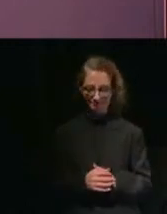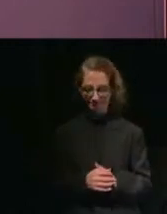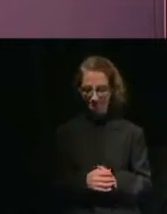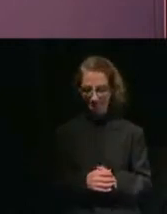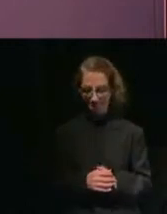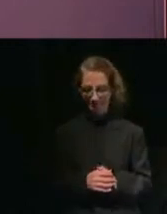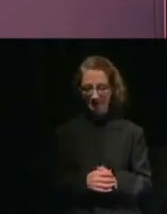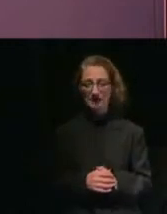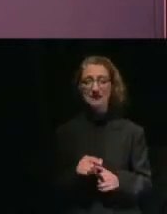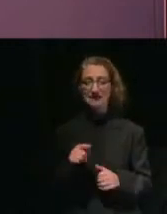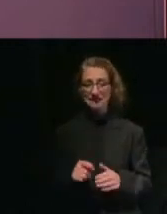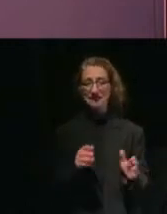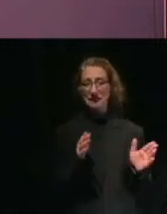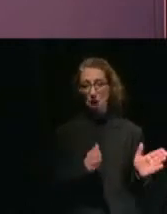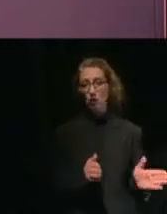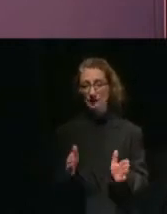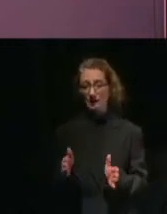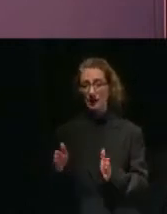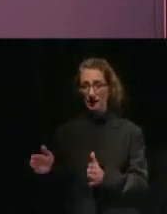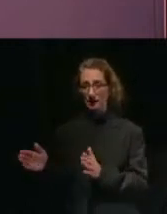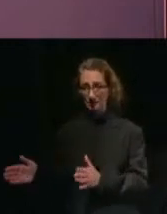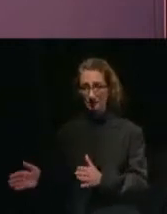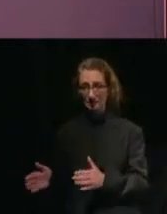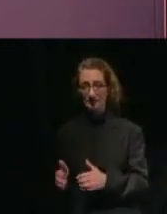Despite continuing to work in the field, despite these challenges,